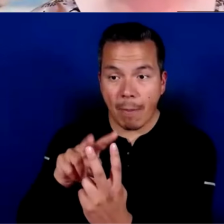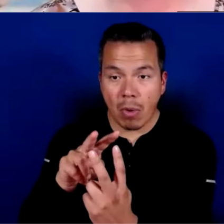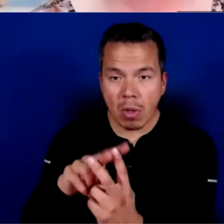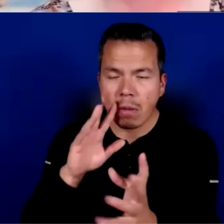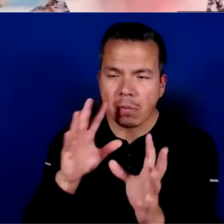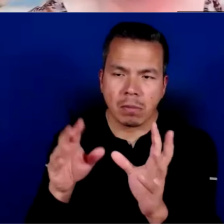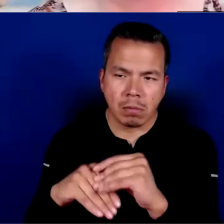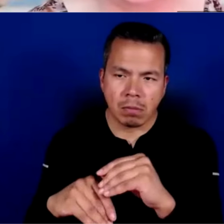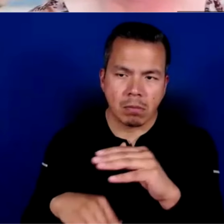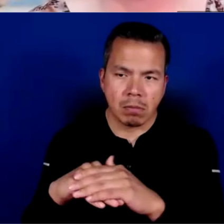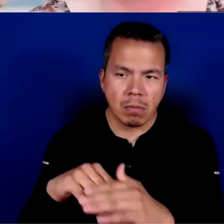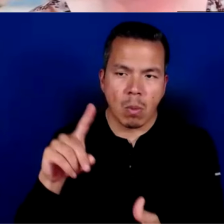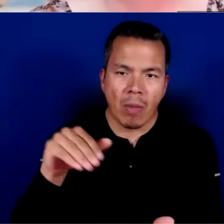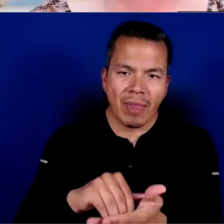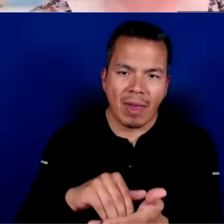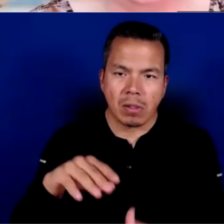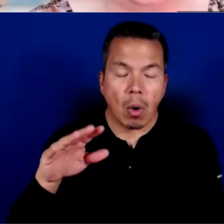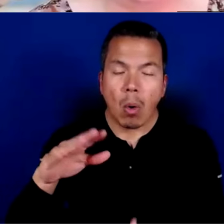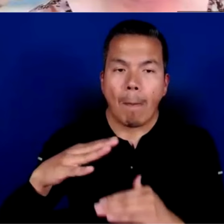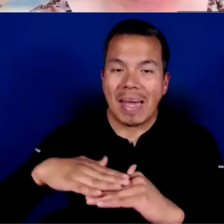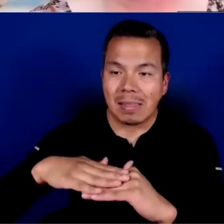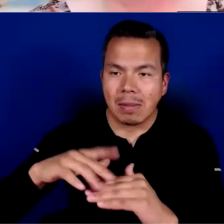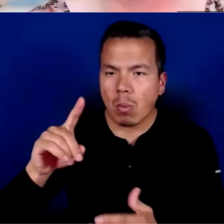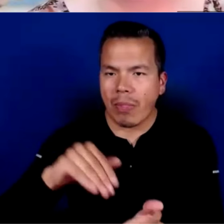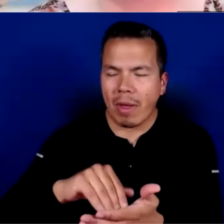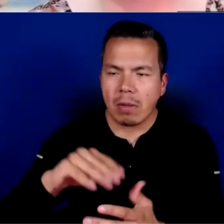their base rate is